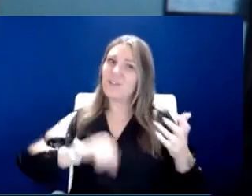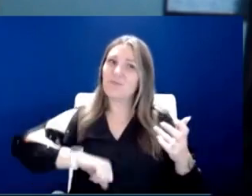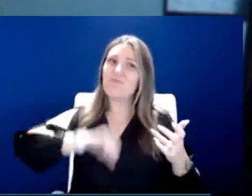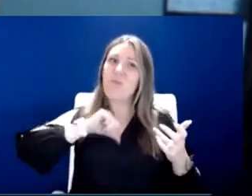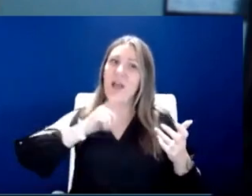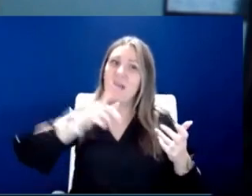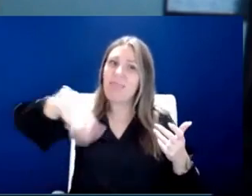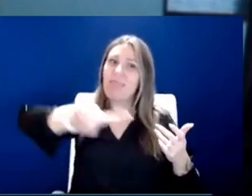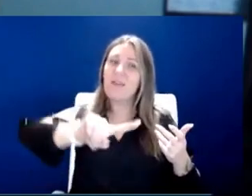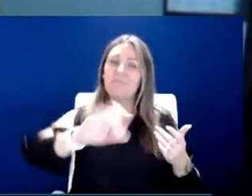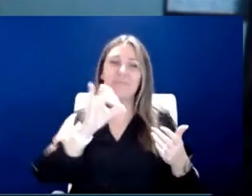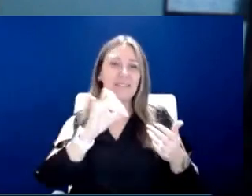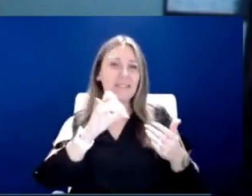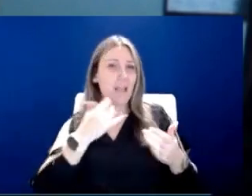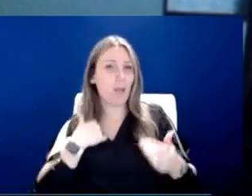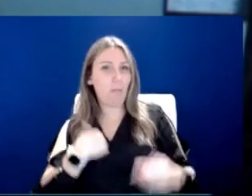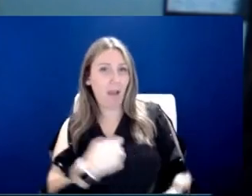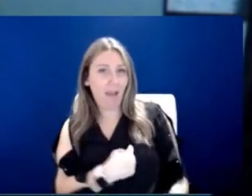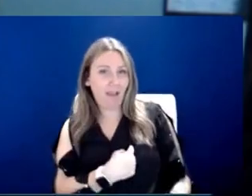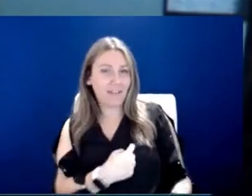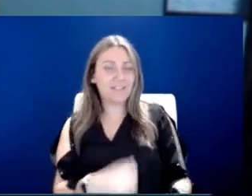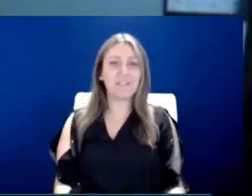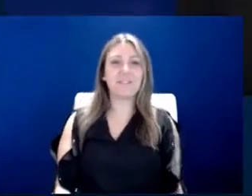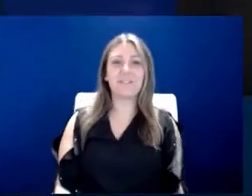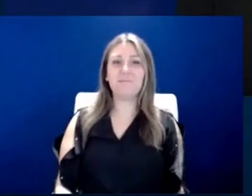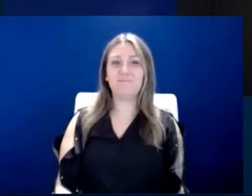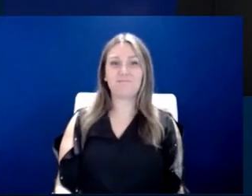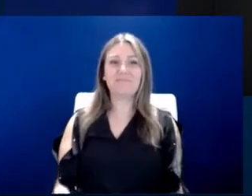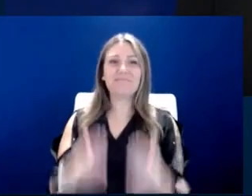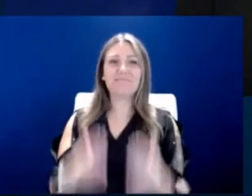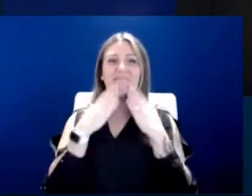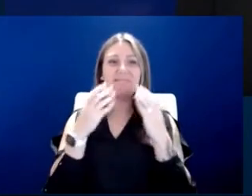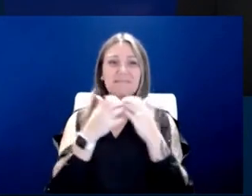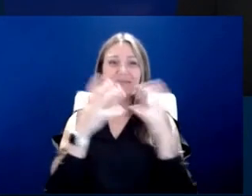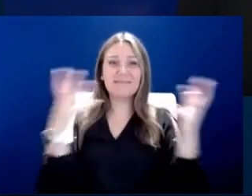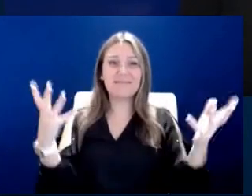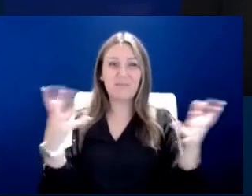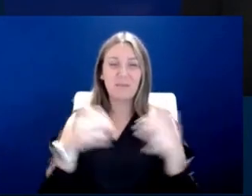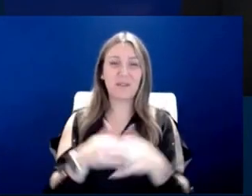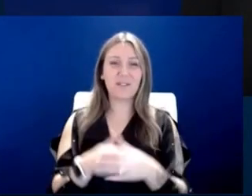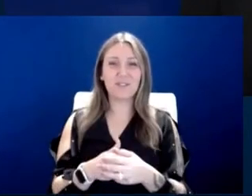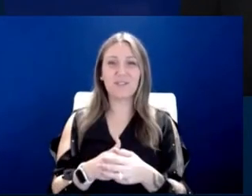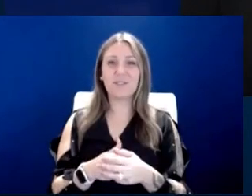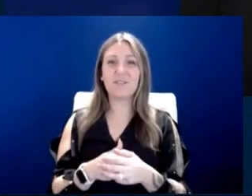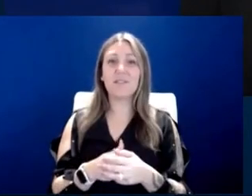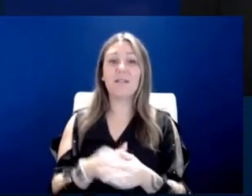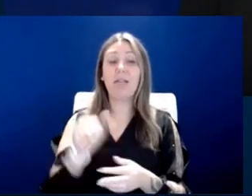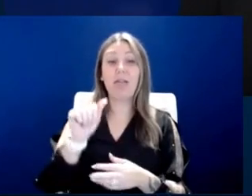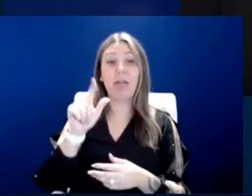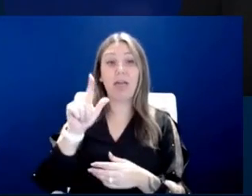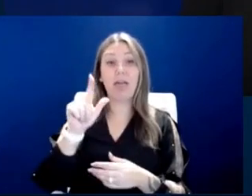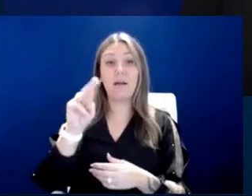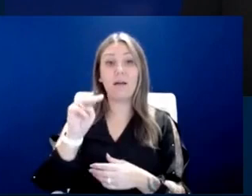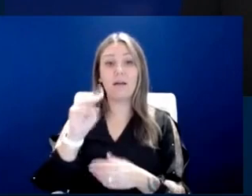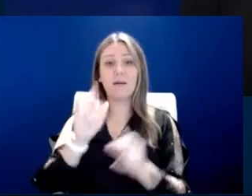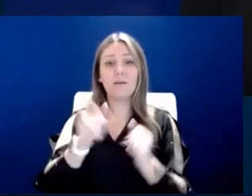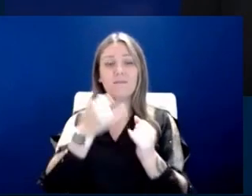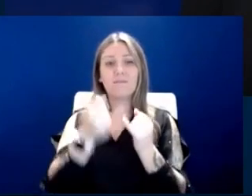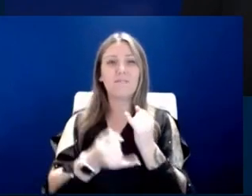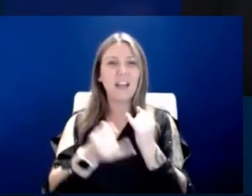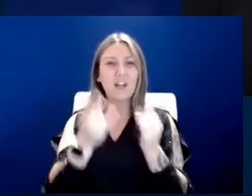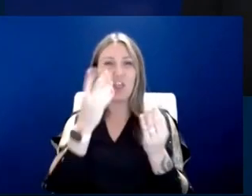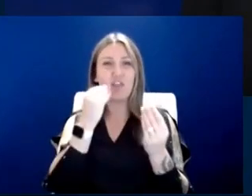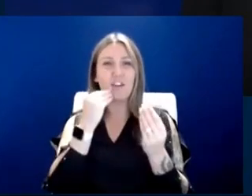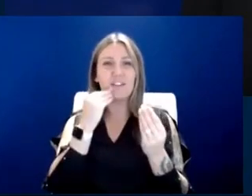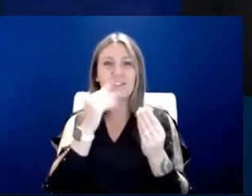us. Thank you so much for being with us today. Dr. Alm, I want to get your final thoughts, but I have a quick question from Joellen that I do want to ask you. She